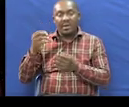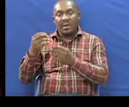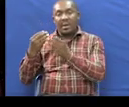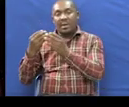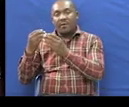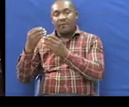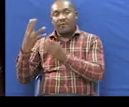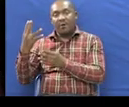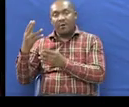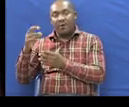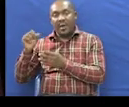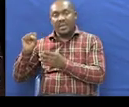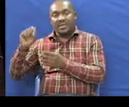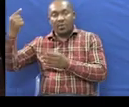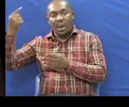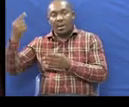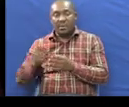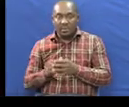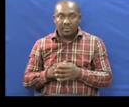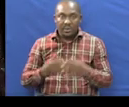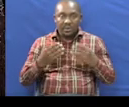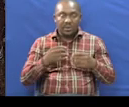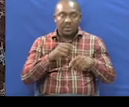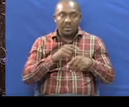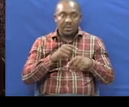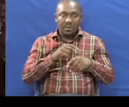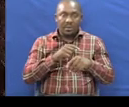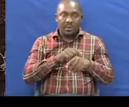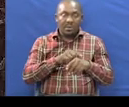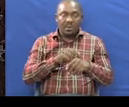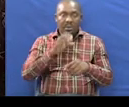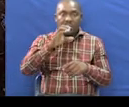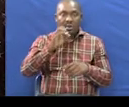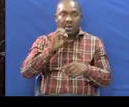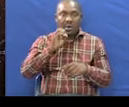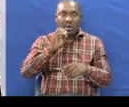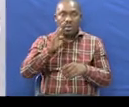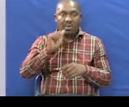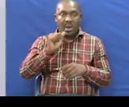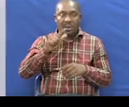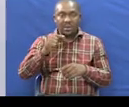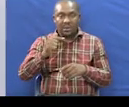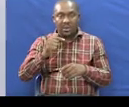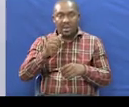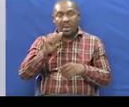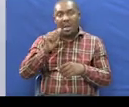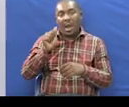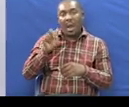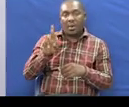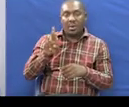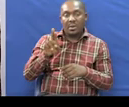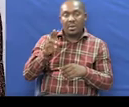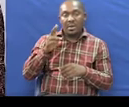this series, you will notice that the expected electronic configuration for chromium, let